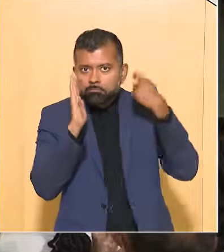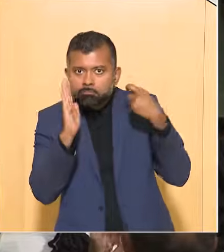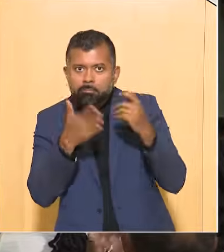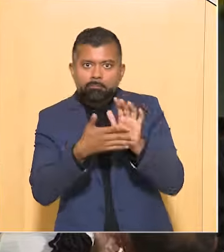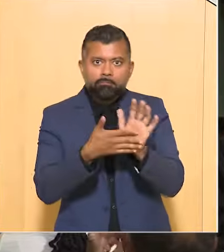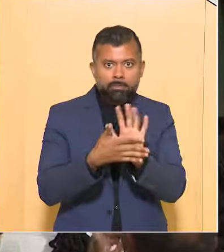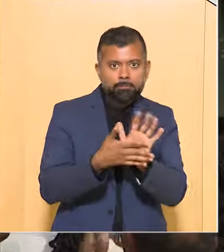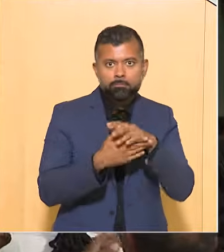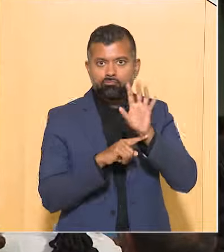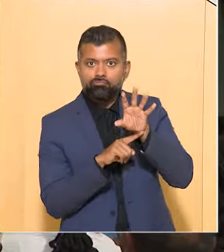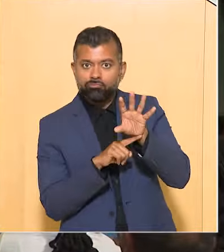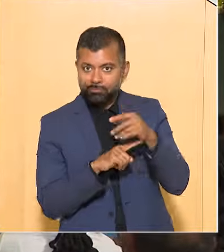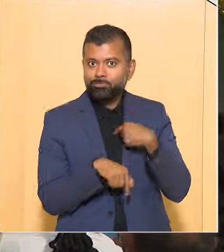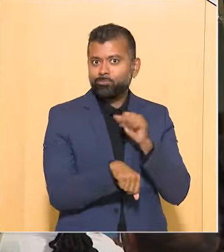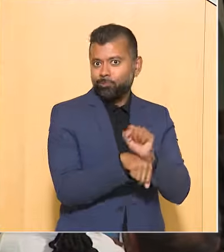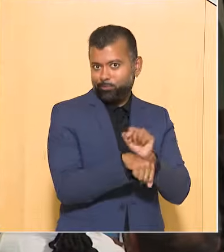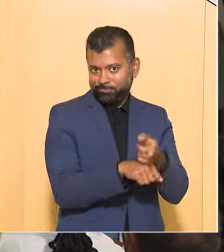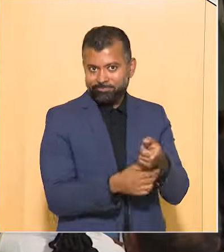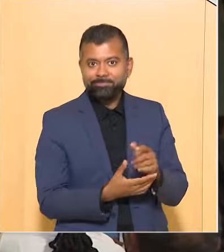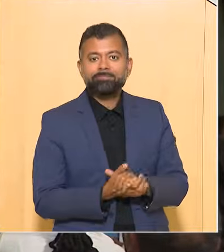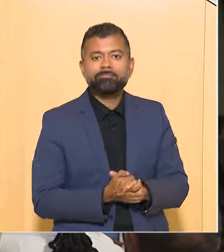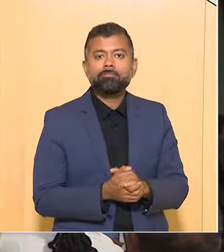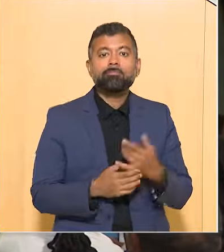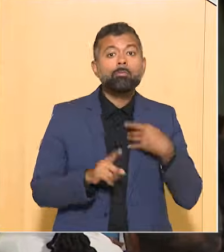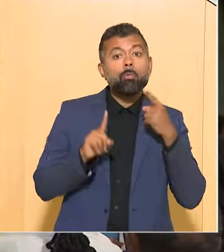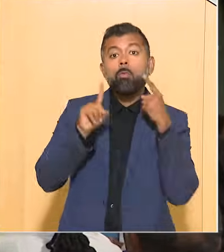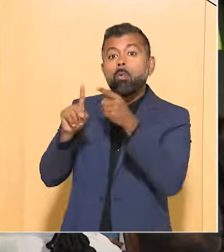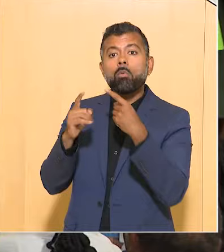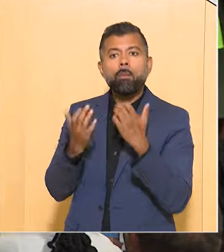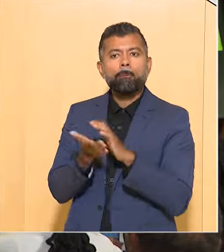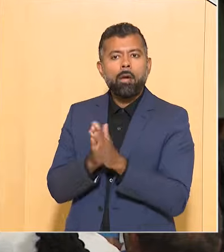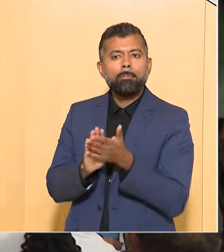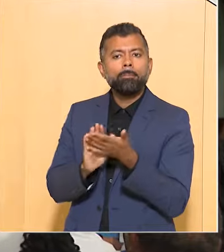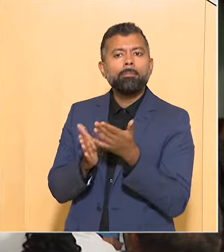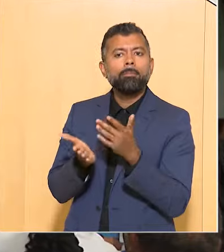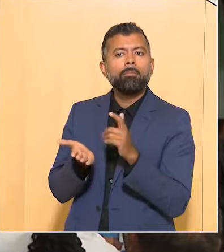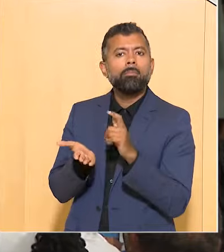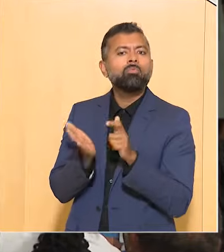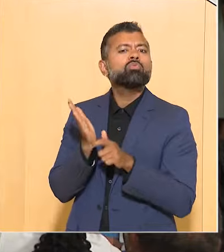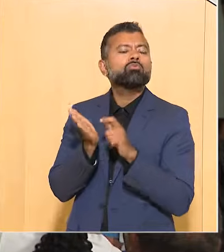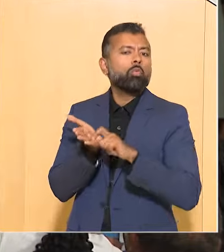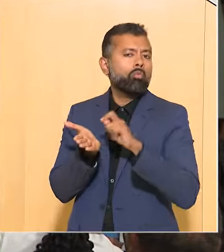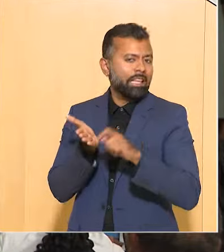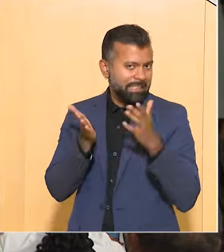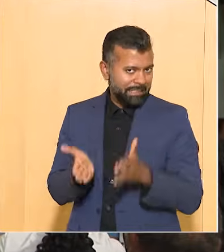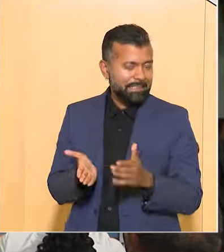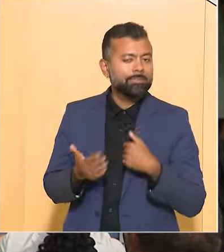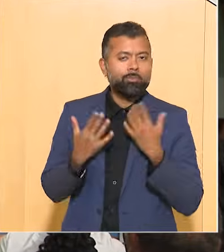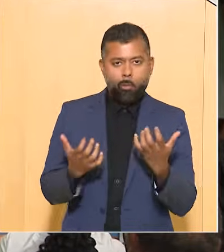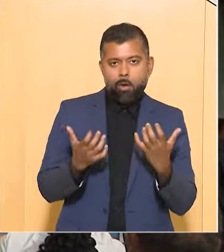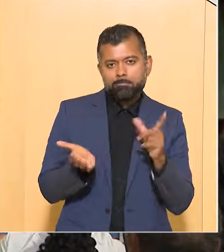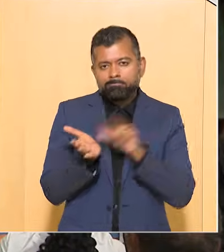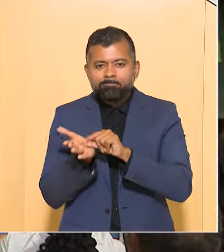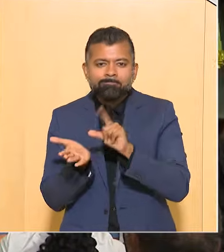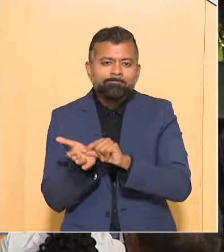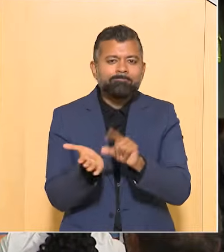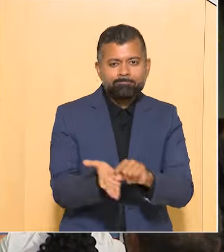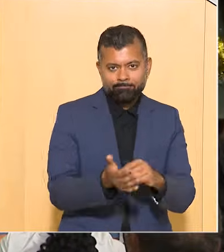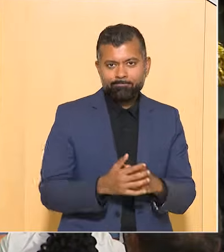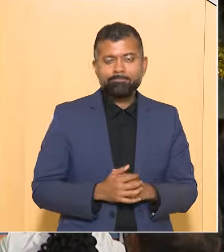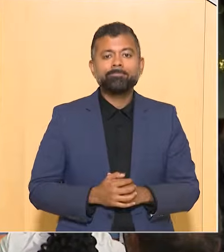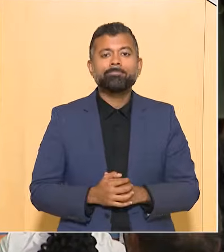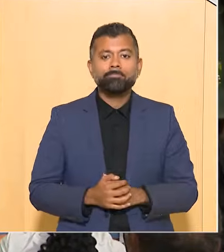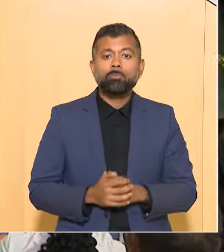with aspirations of becoming a journalist. This summer, I am eager to learn new skills and build meaningful connections with my